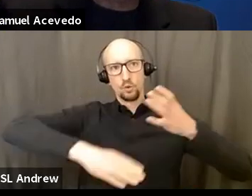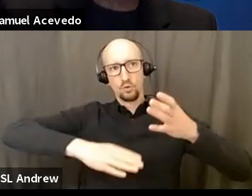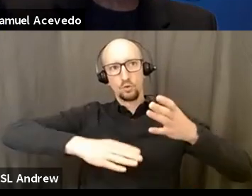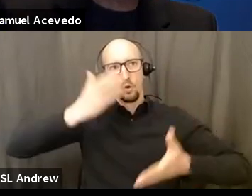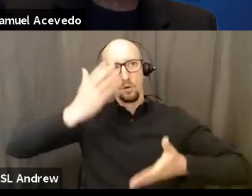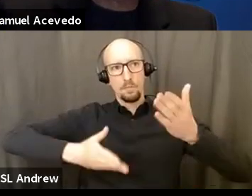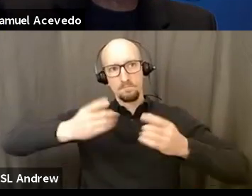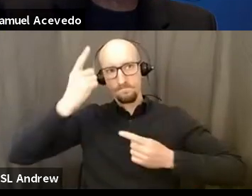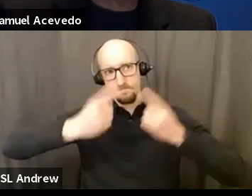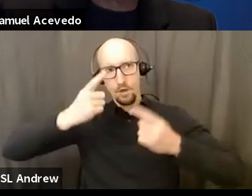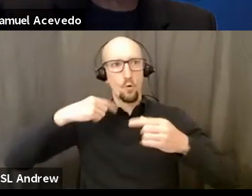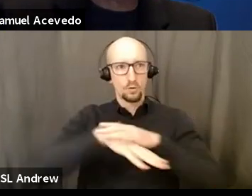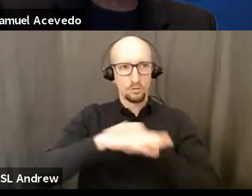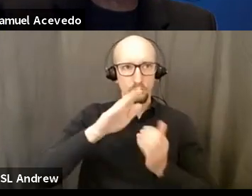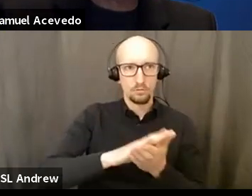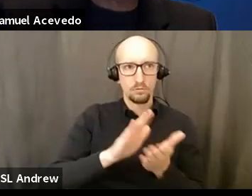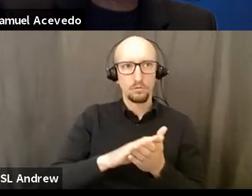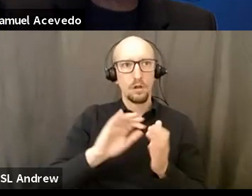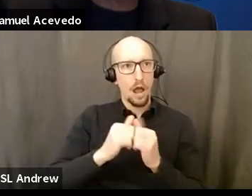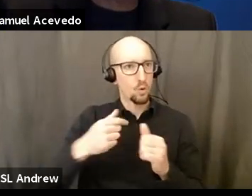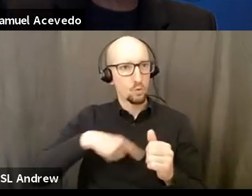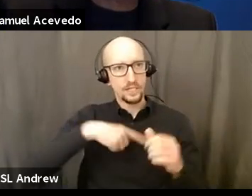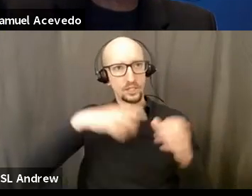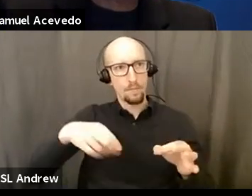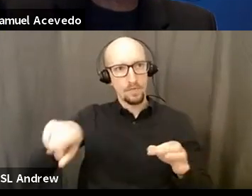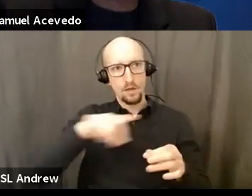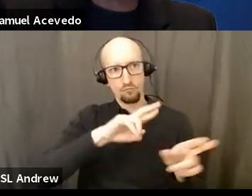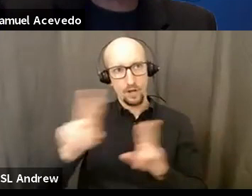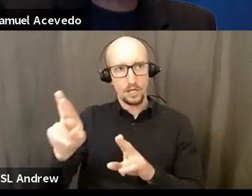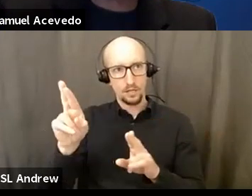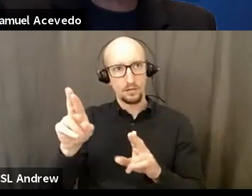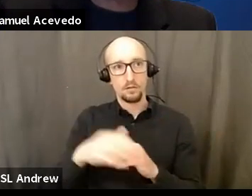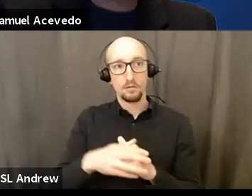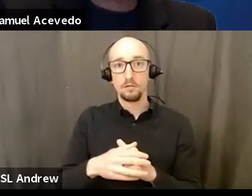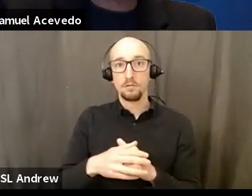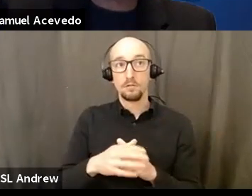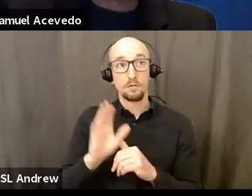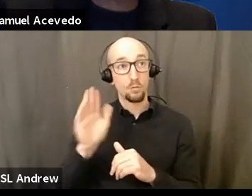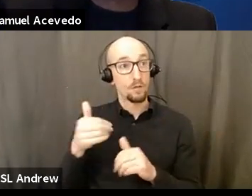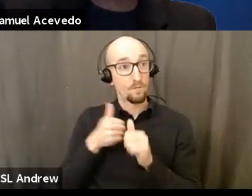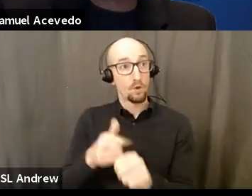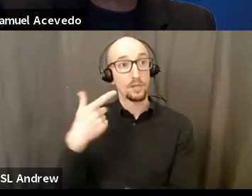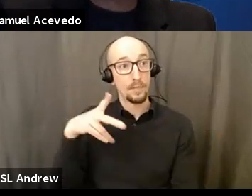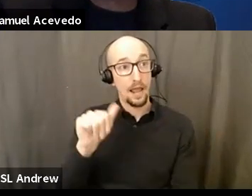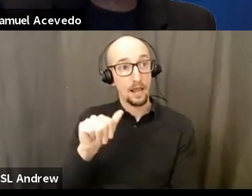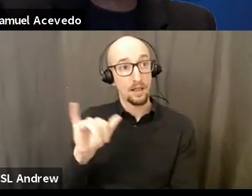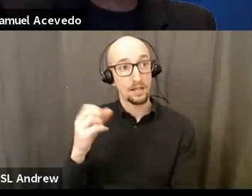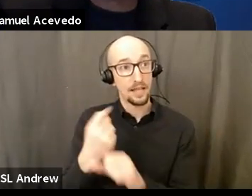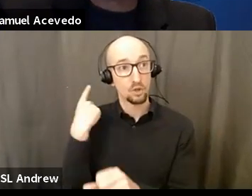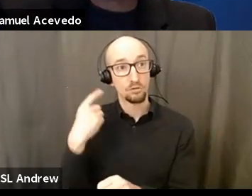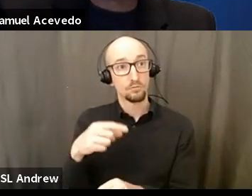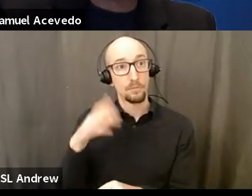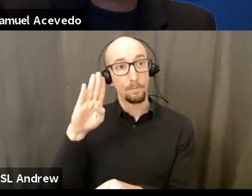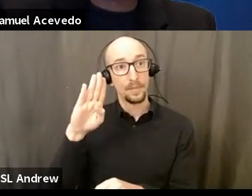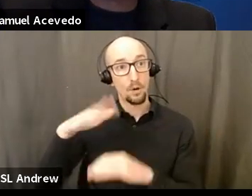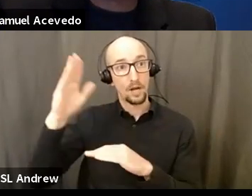Are we going to use the grade point average as we did last year? Be a better, signed off by all